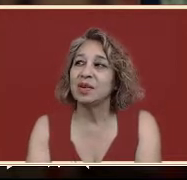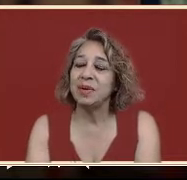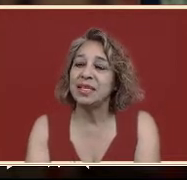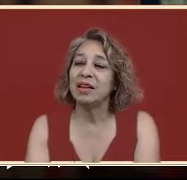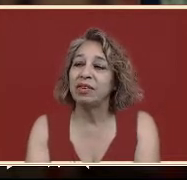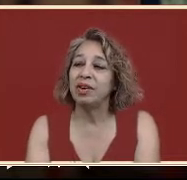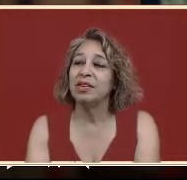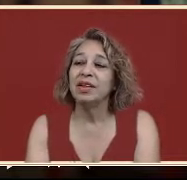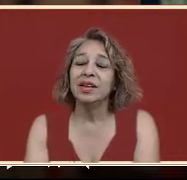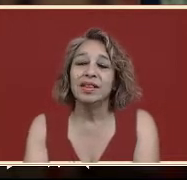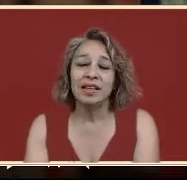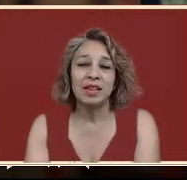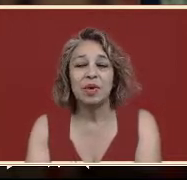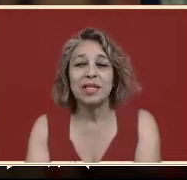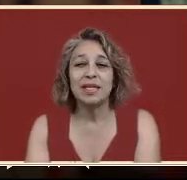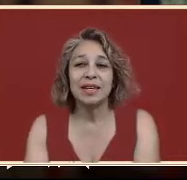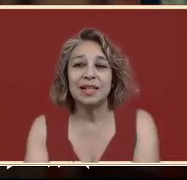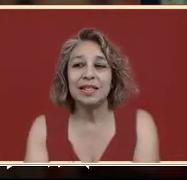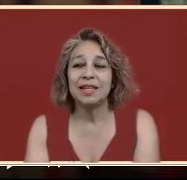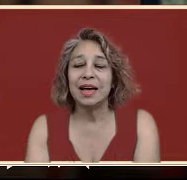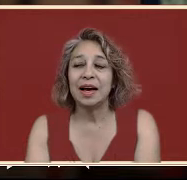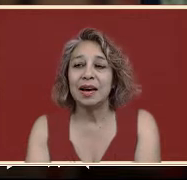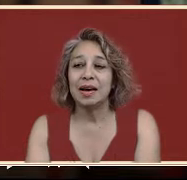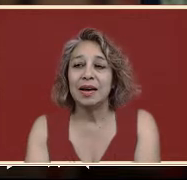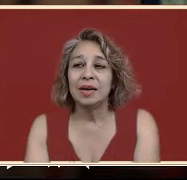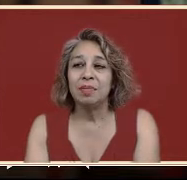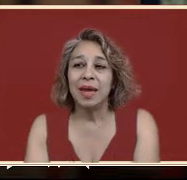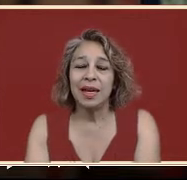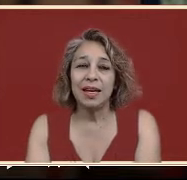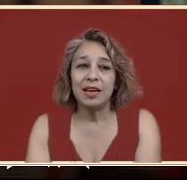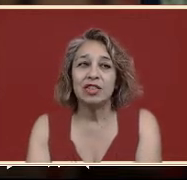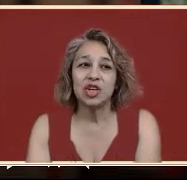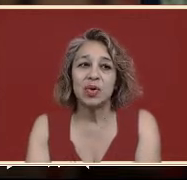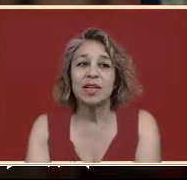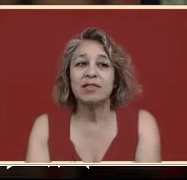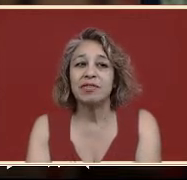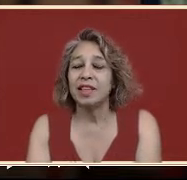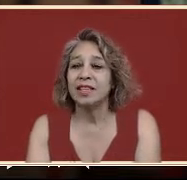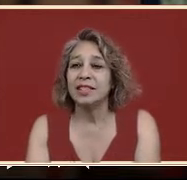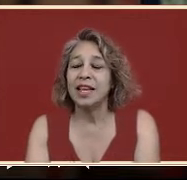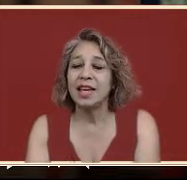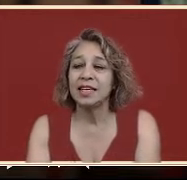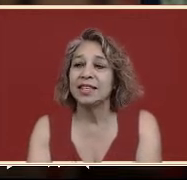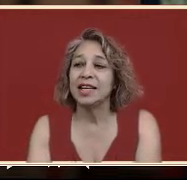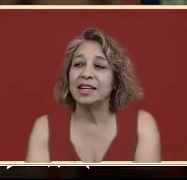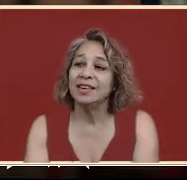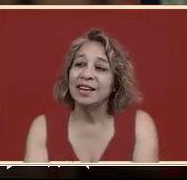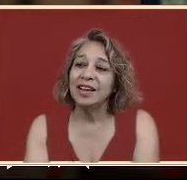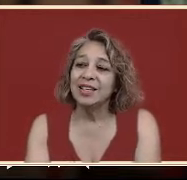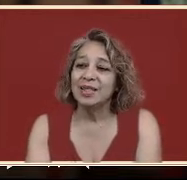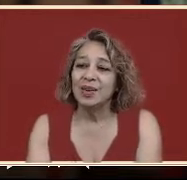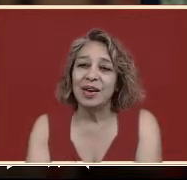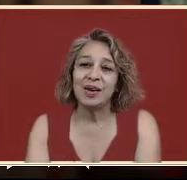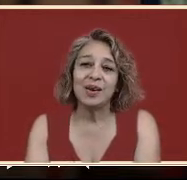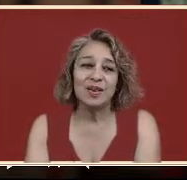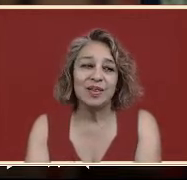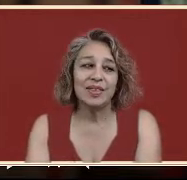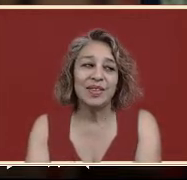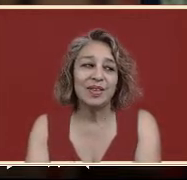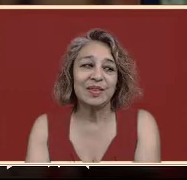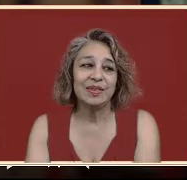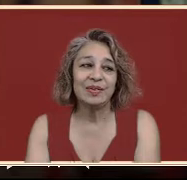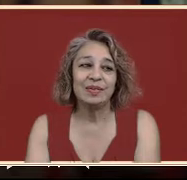you there's going to be several that the president is making you know showing the different things that he has done so here